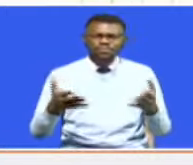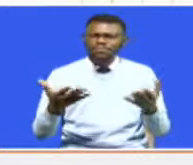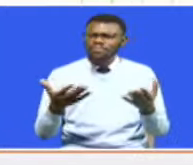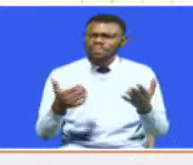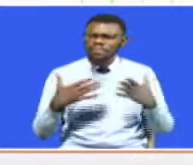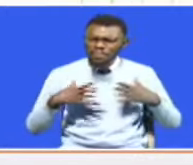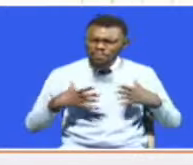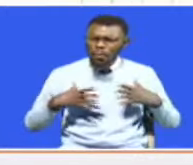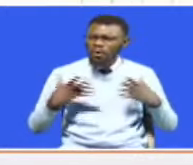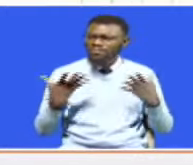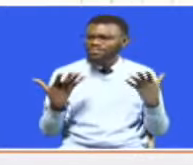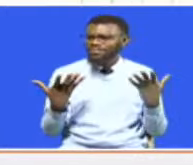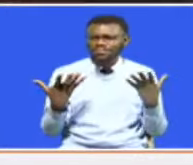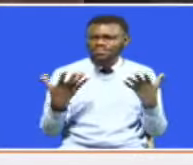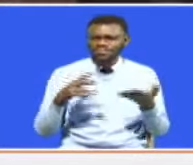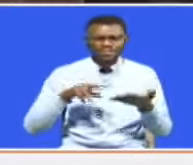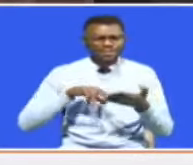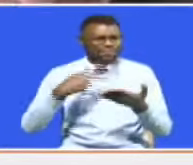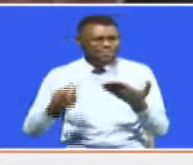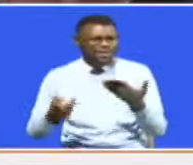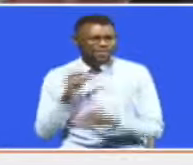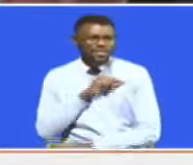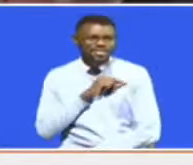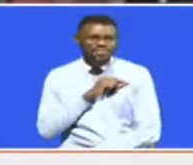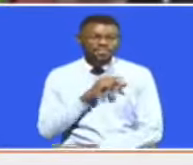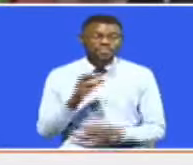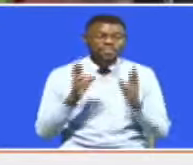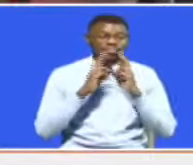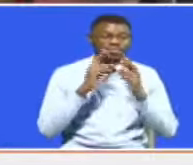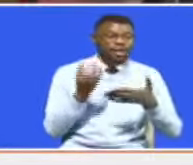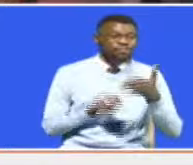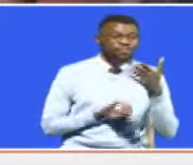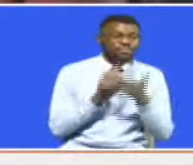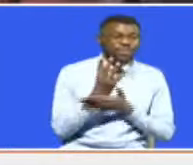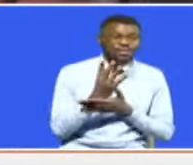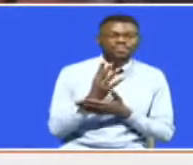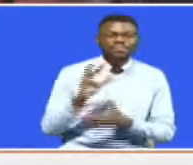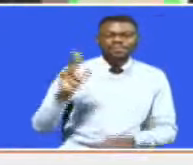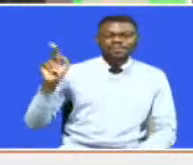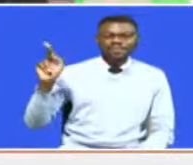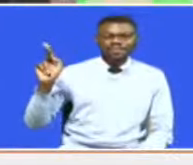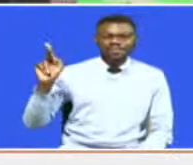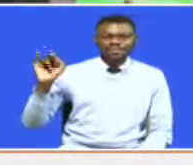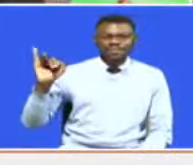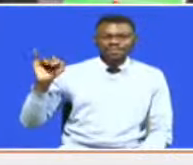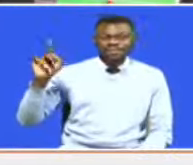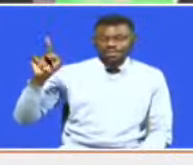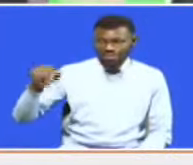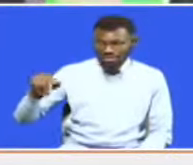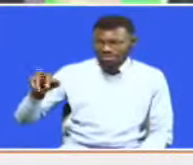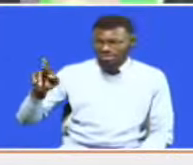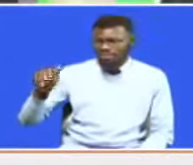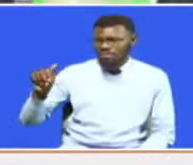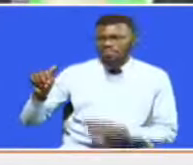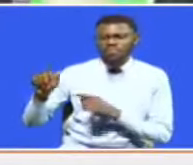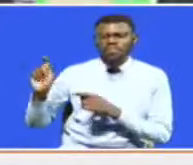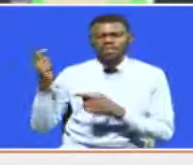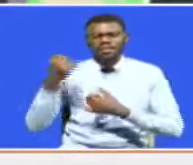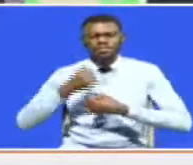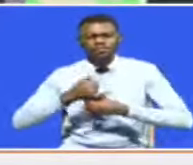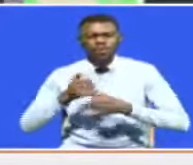regulation failed. The report published by the Kenya Institute for Public Policy Research and